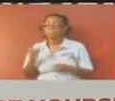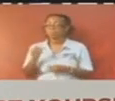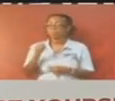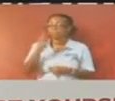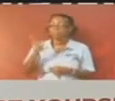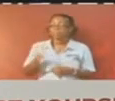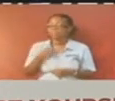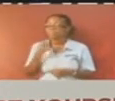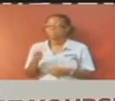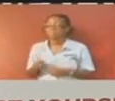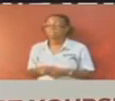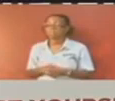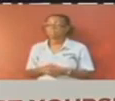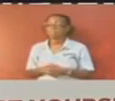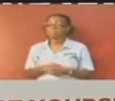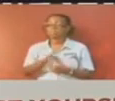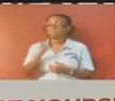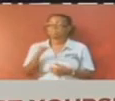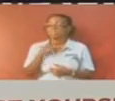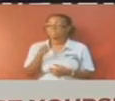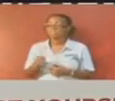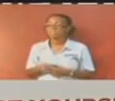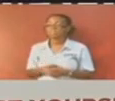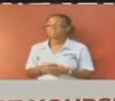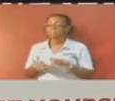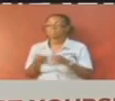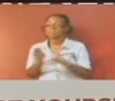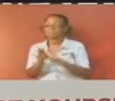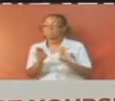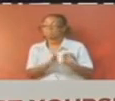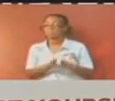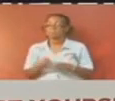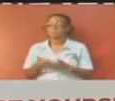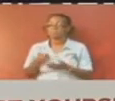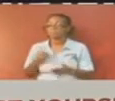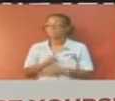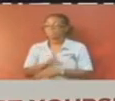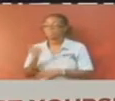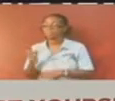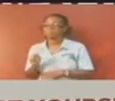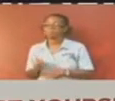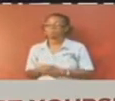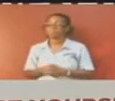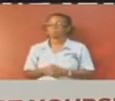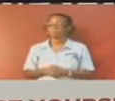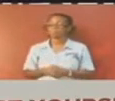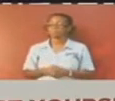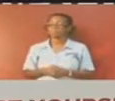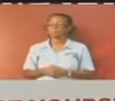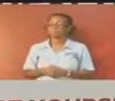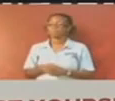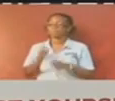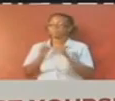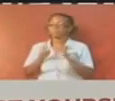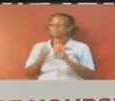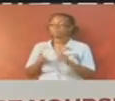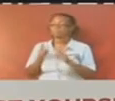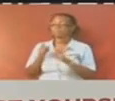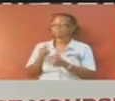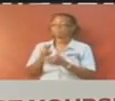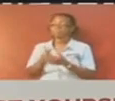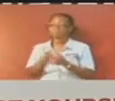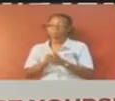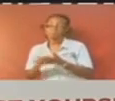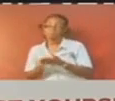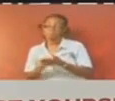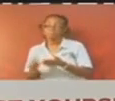The spokesperson went on to talk about gatherings in high political